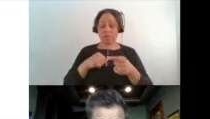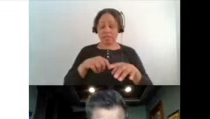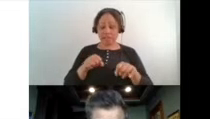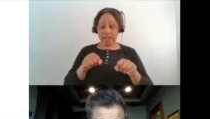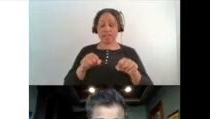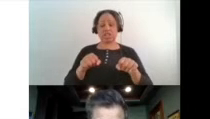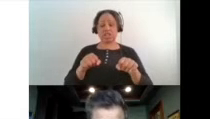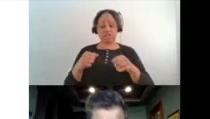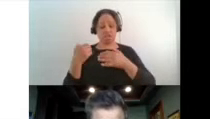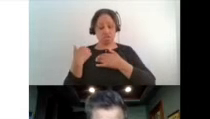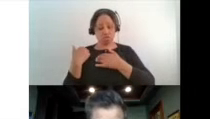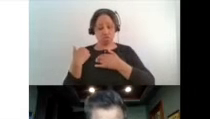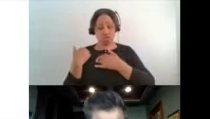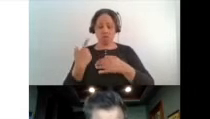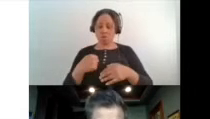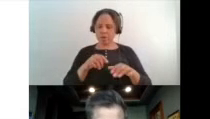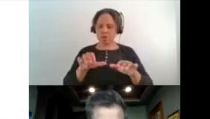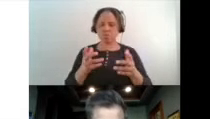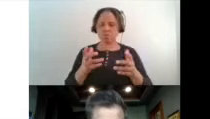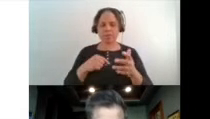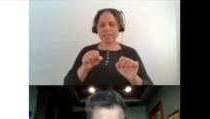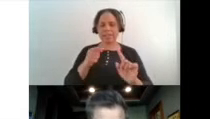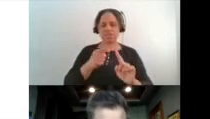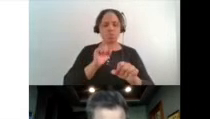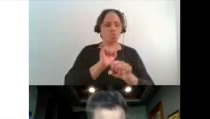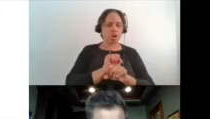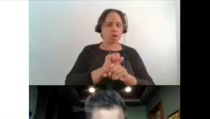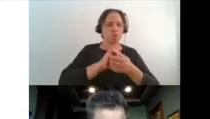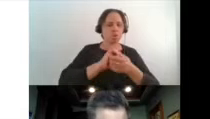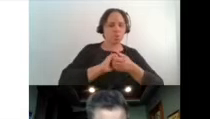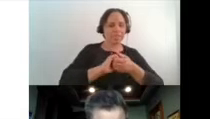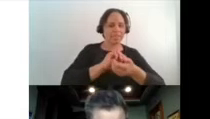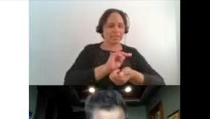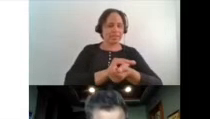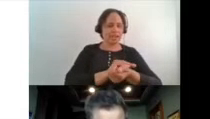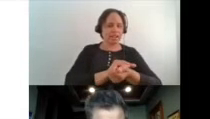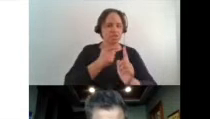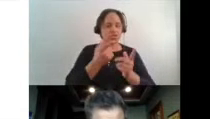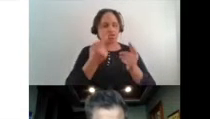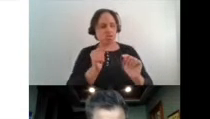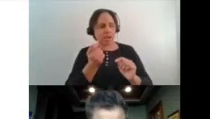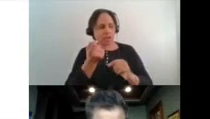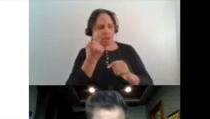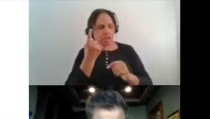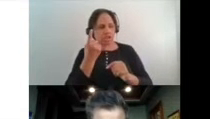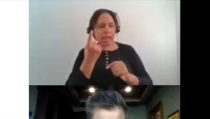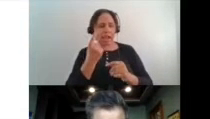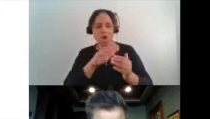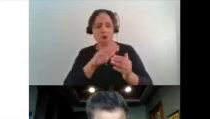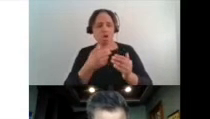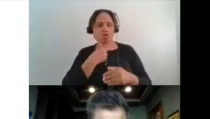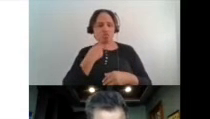to understand why we have it, to work with our healthcare providers, to wrap our hands around all of the risk factors that are causing that